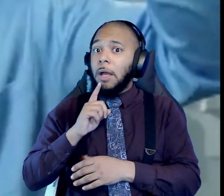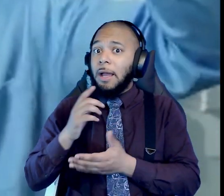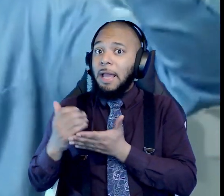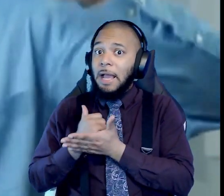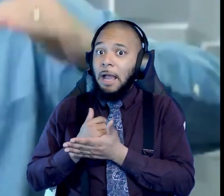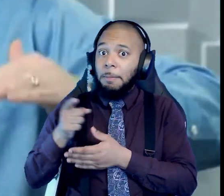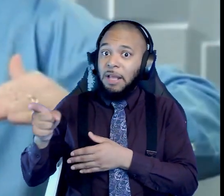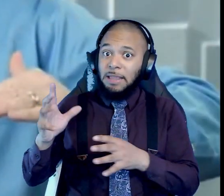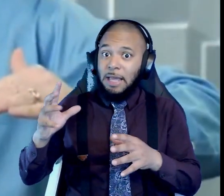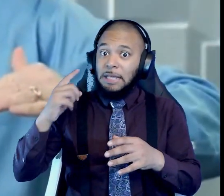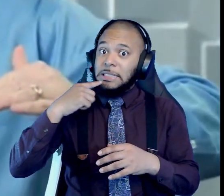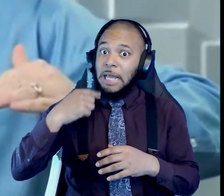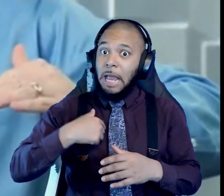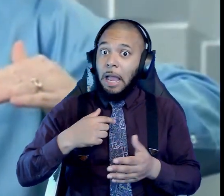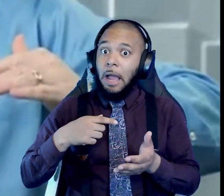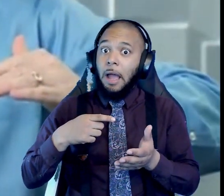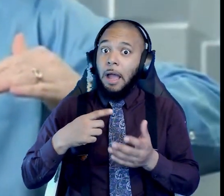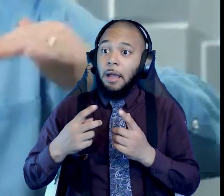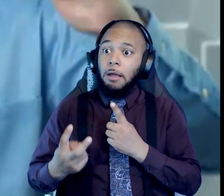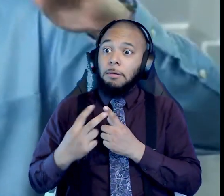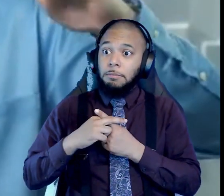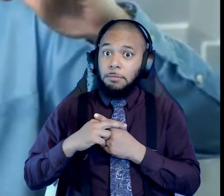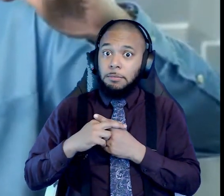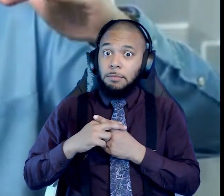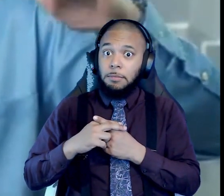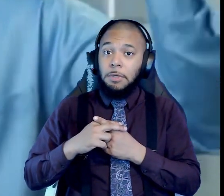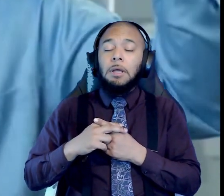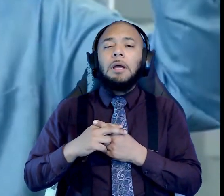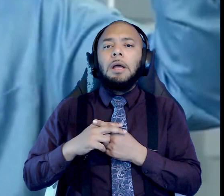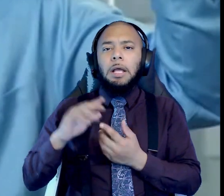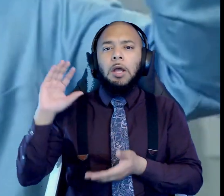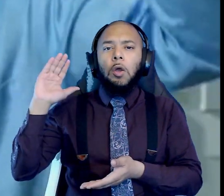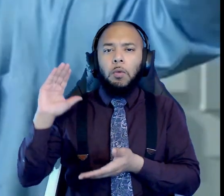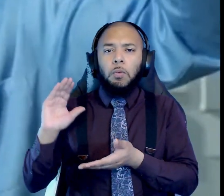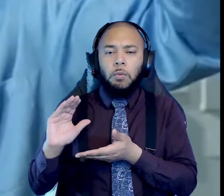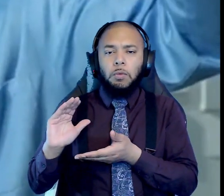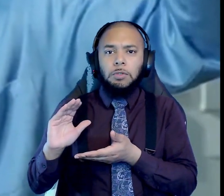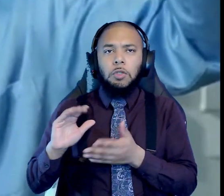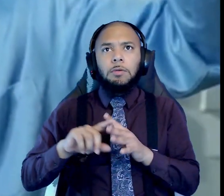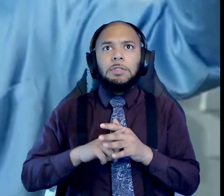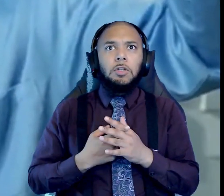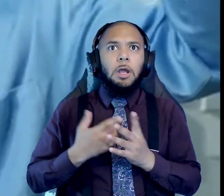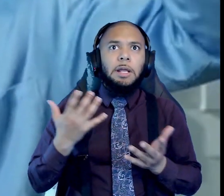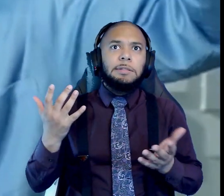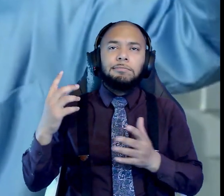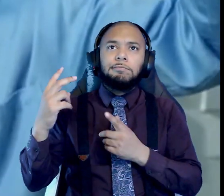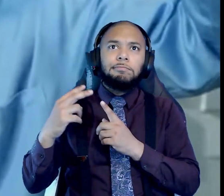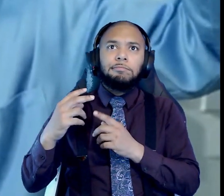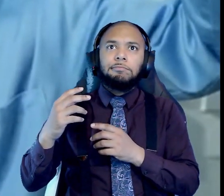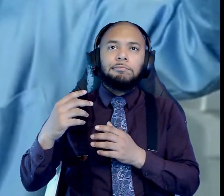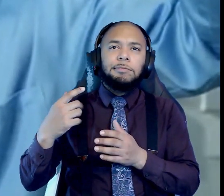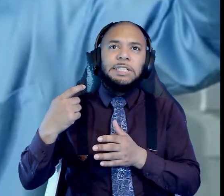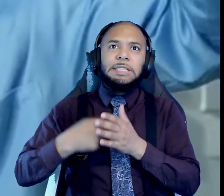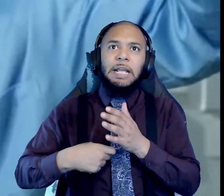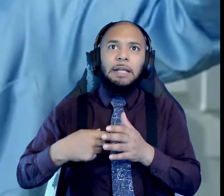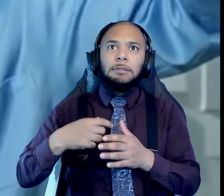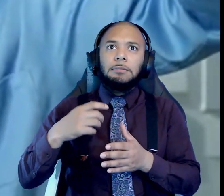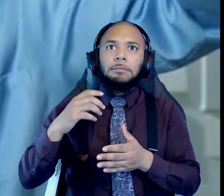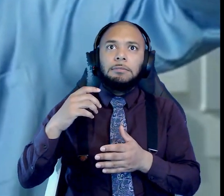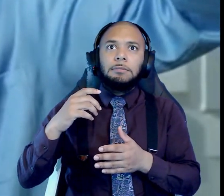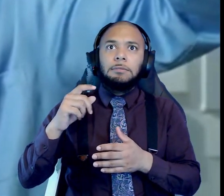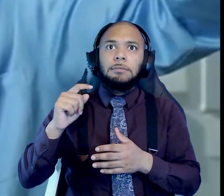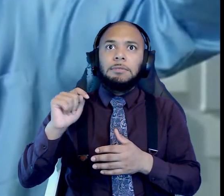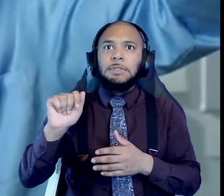goes down my tax bracket changes so I might have started in a tax bracket where they're gonna tax me 35% of my income